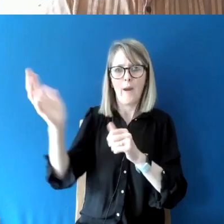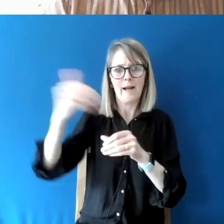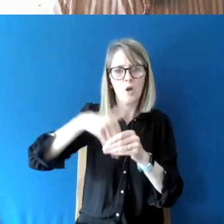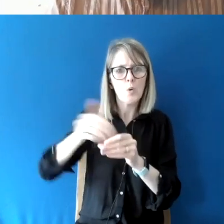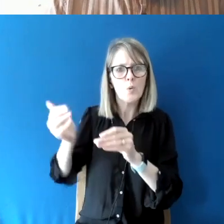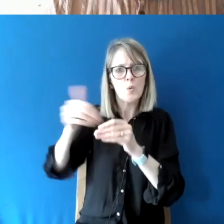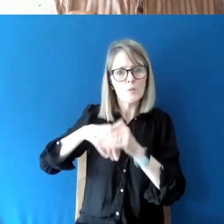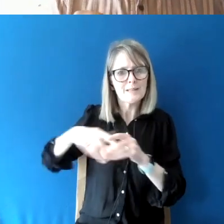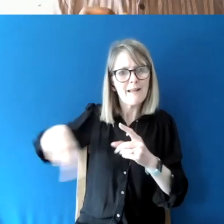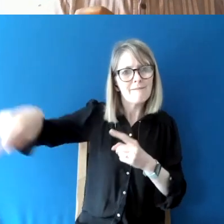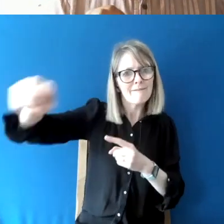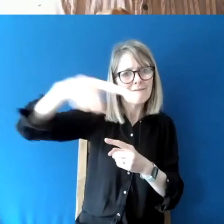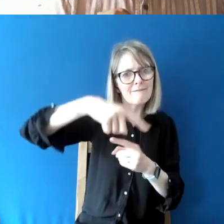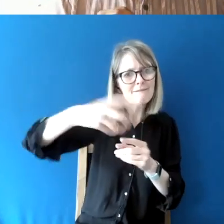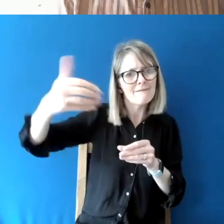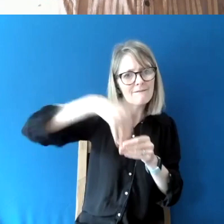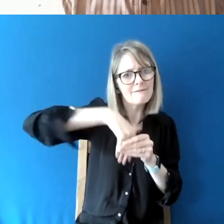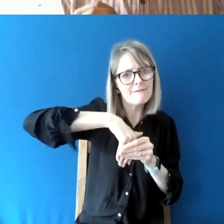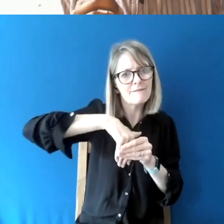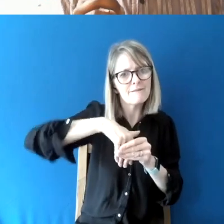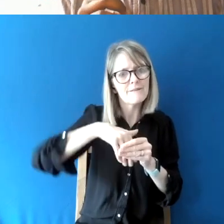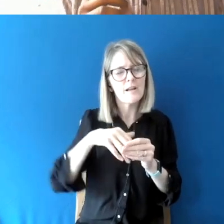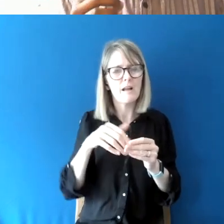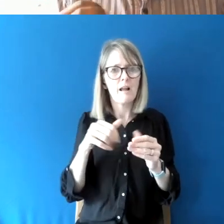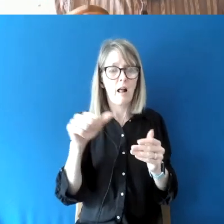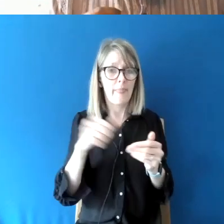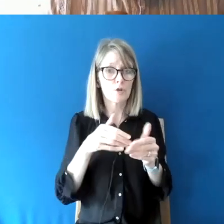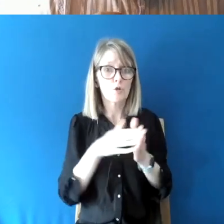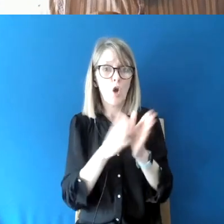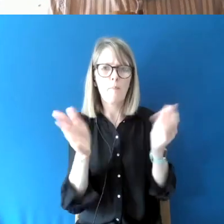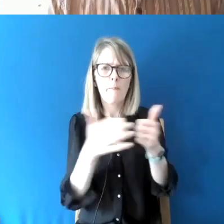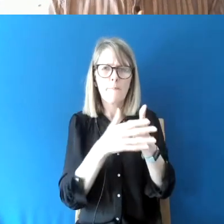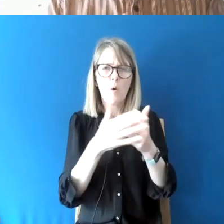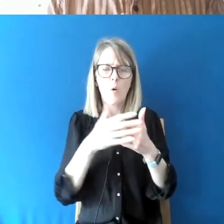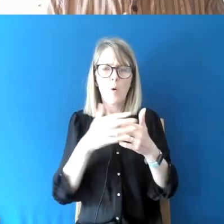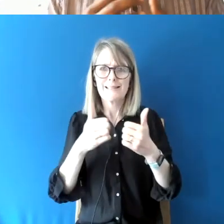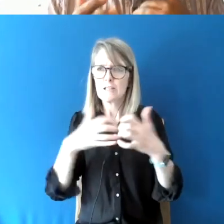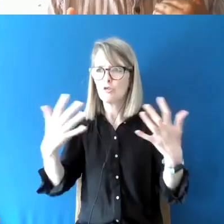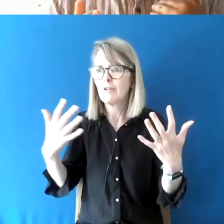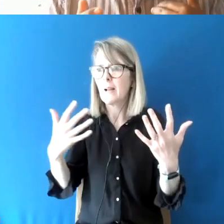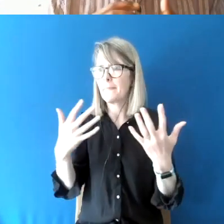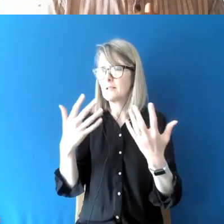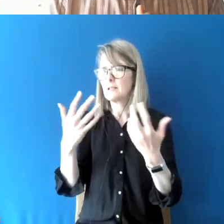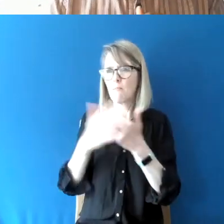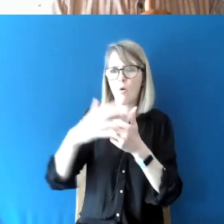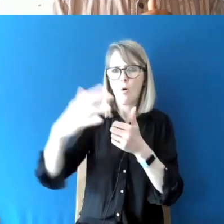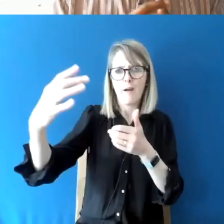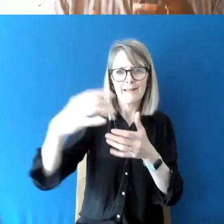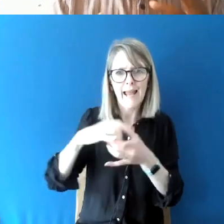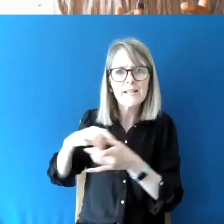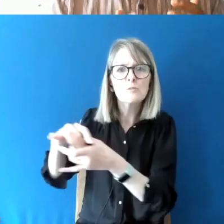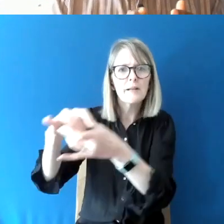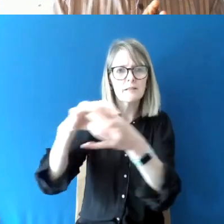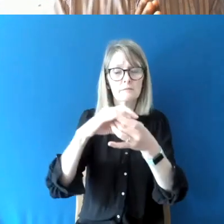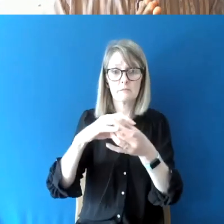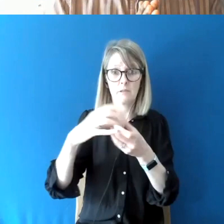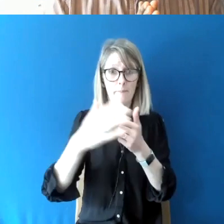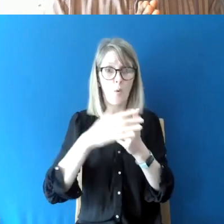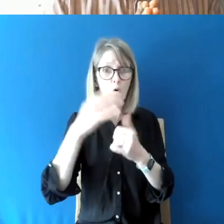should open up more disagreements, more engagement, and more